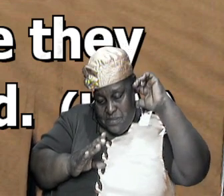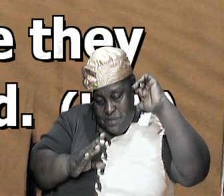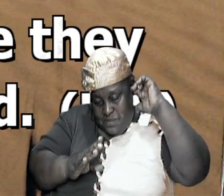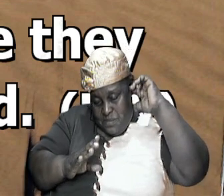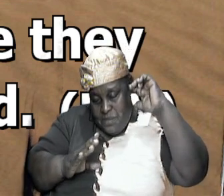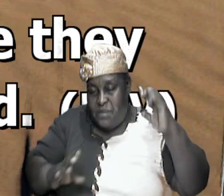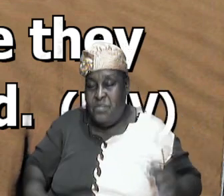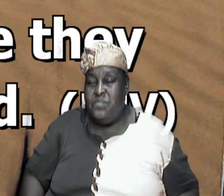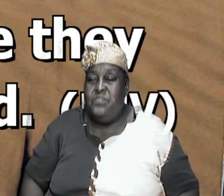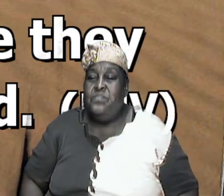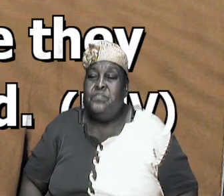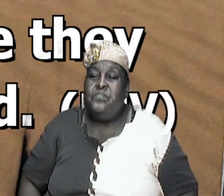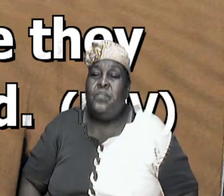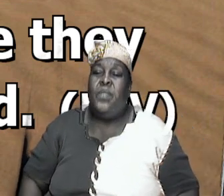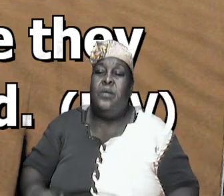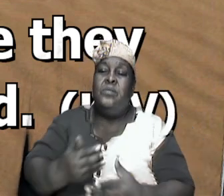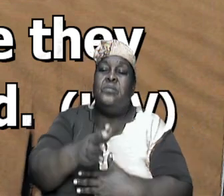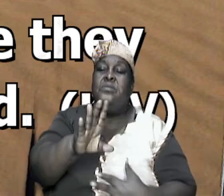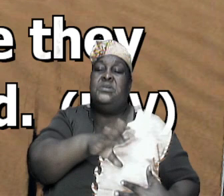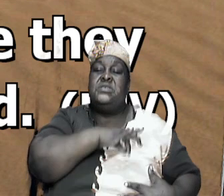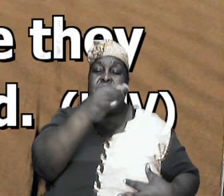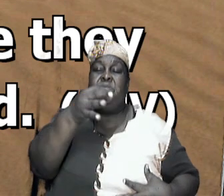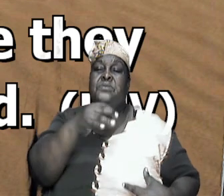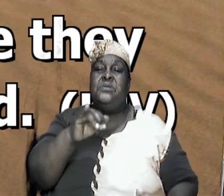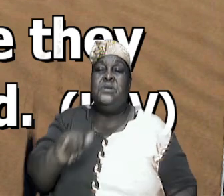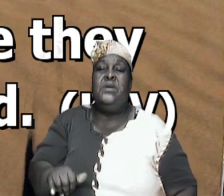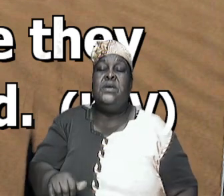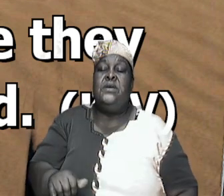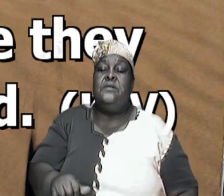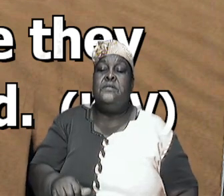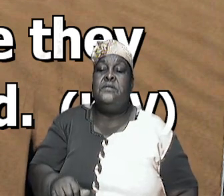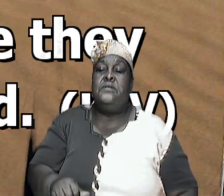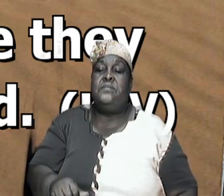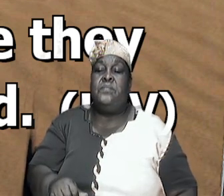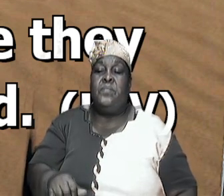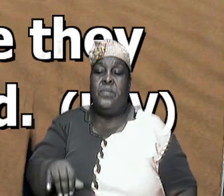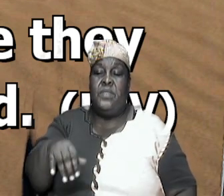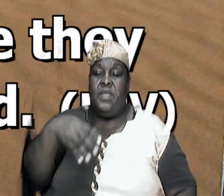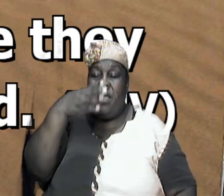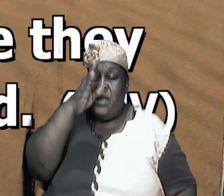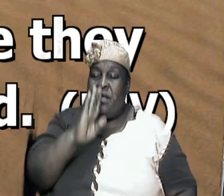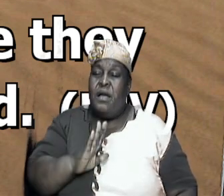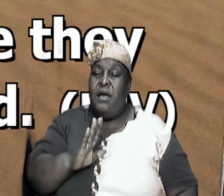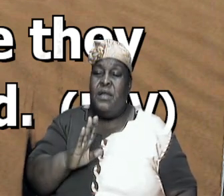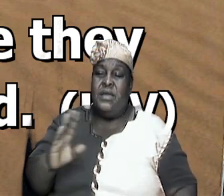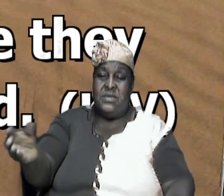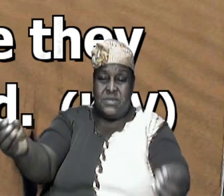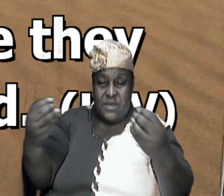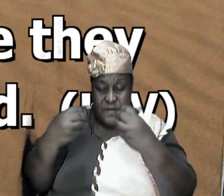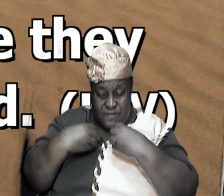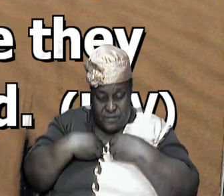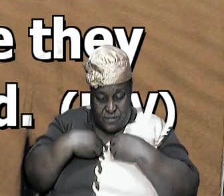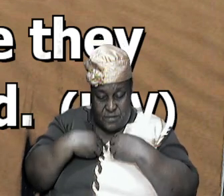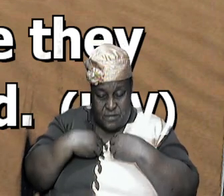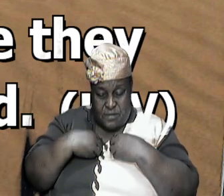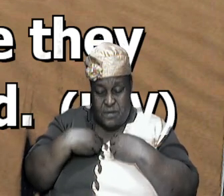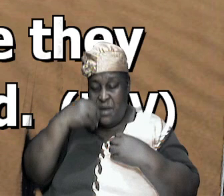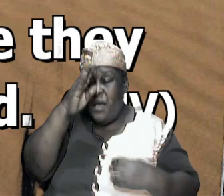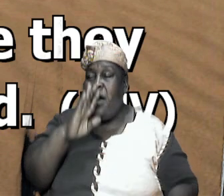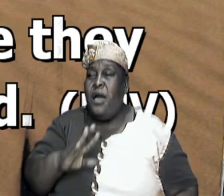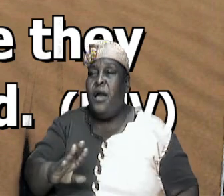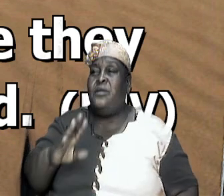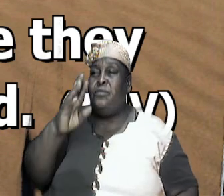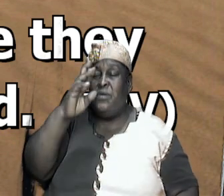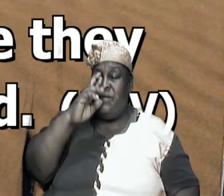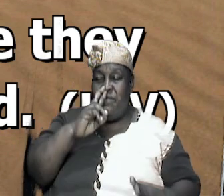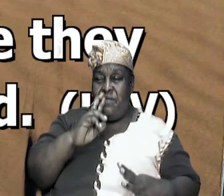Christ, through the Spirit that Christ has given unto us. God will reveal